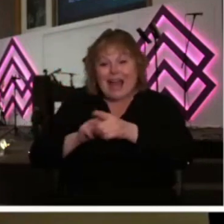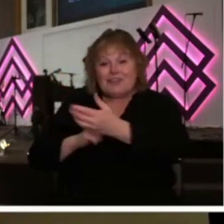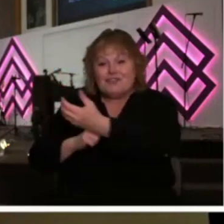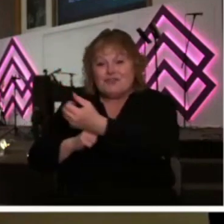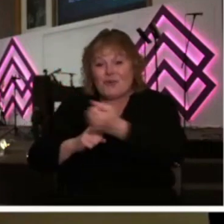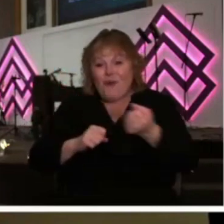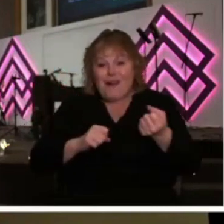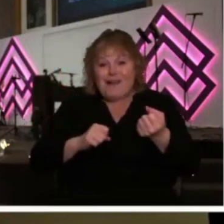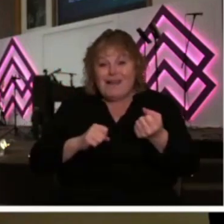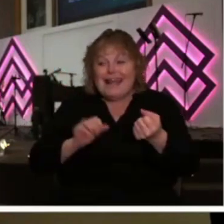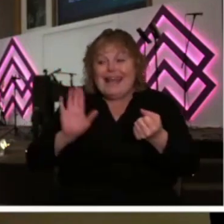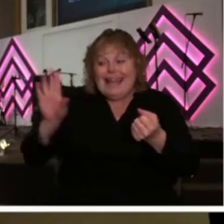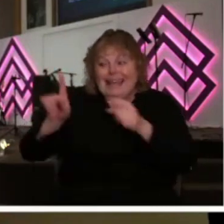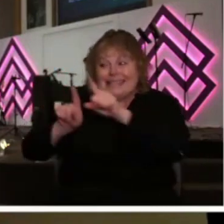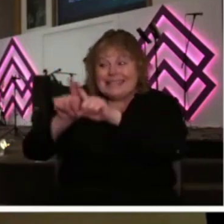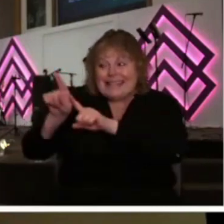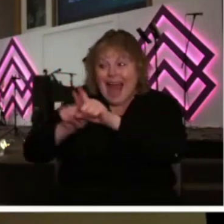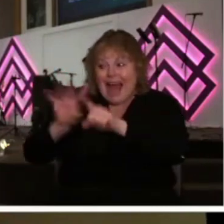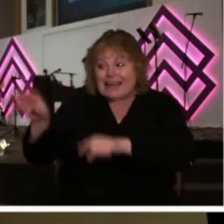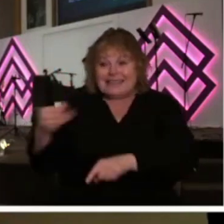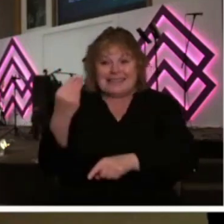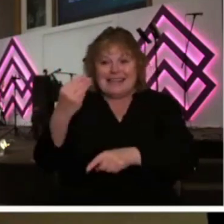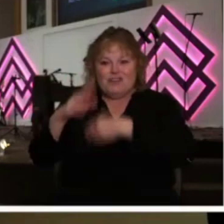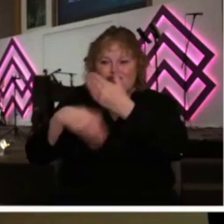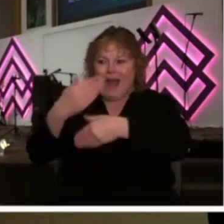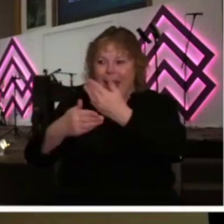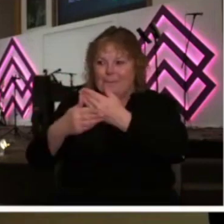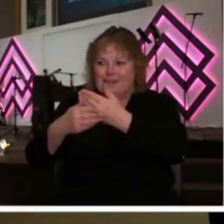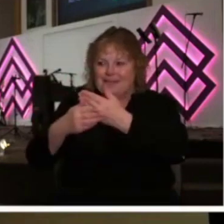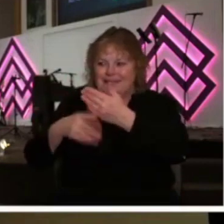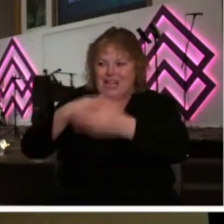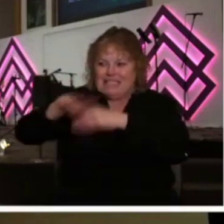pair of his socks and wrapped them